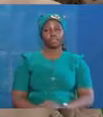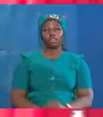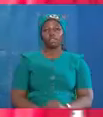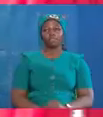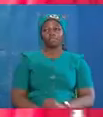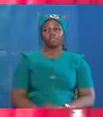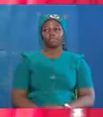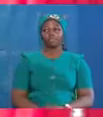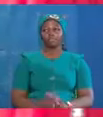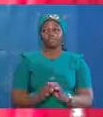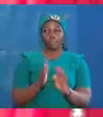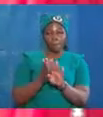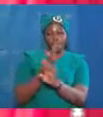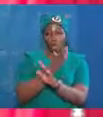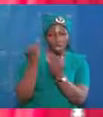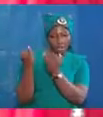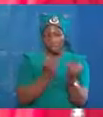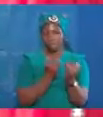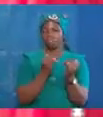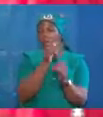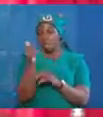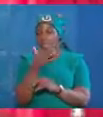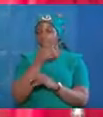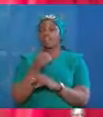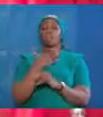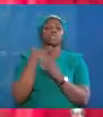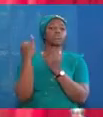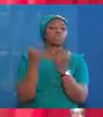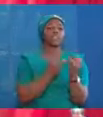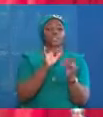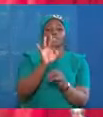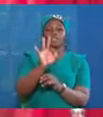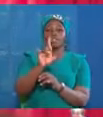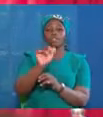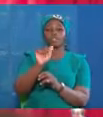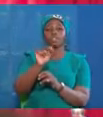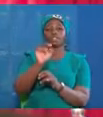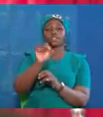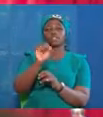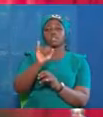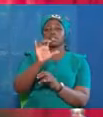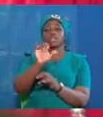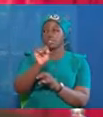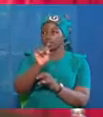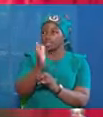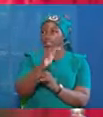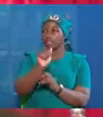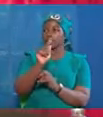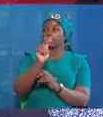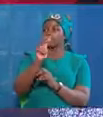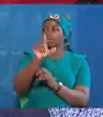Before I invite Musare Mudavadi, I want to invite Francis Atuori. Francis